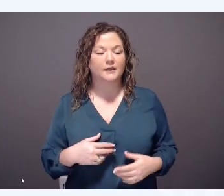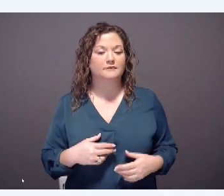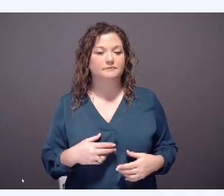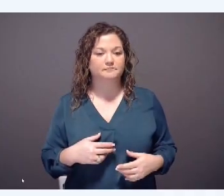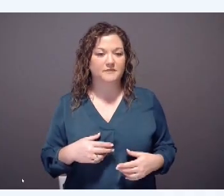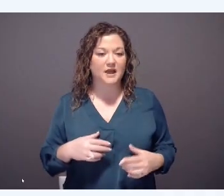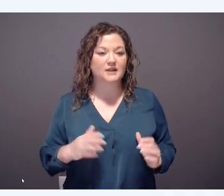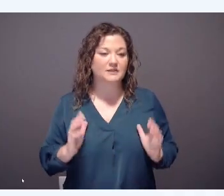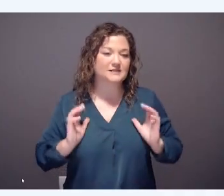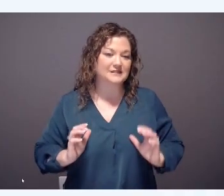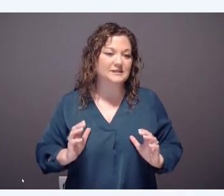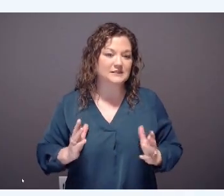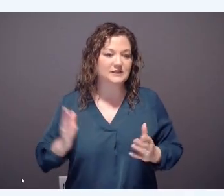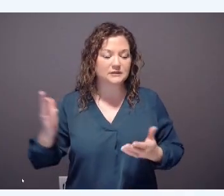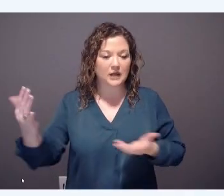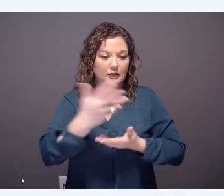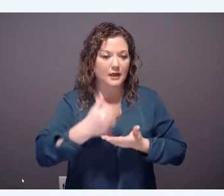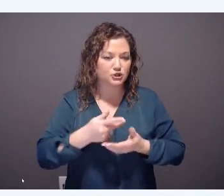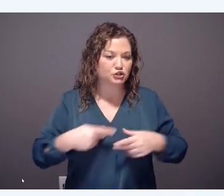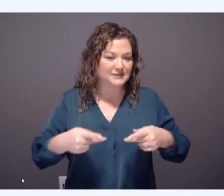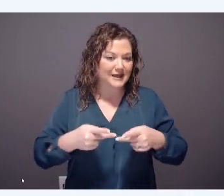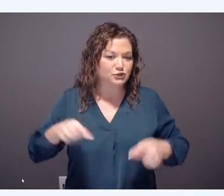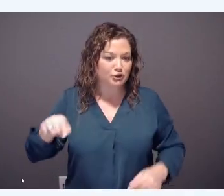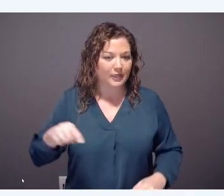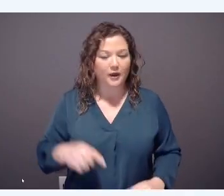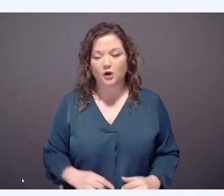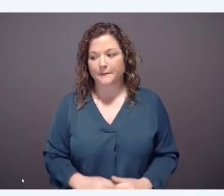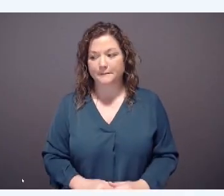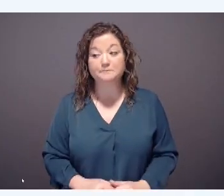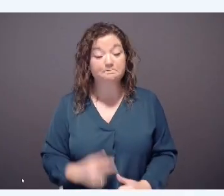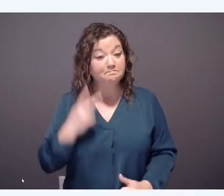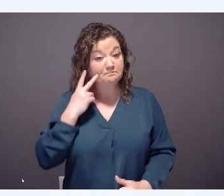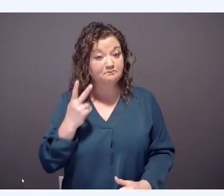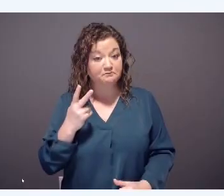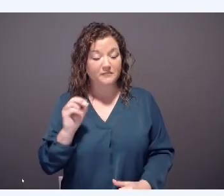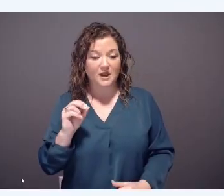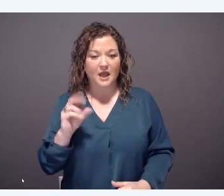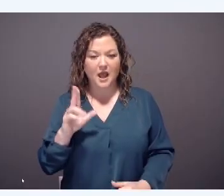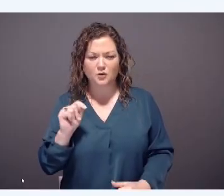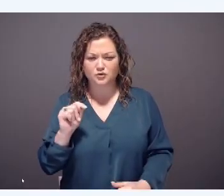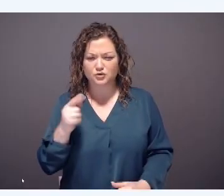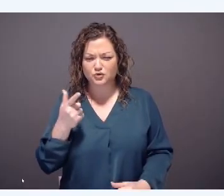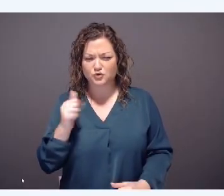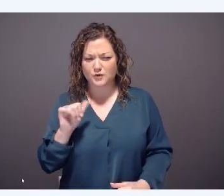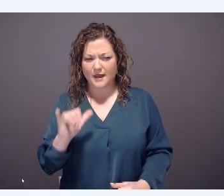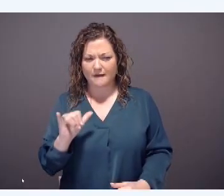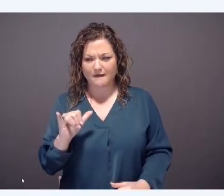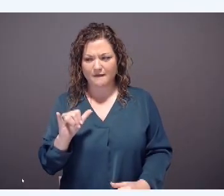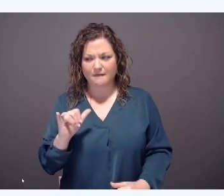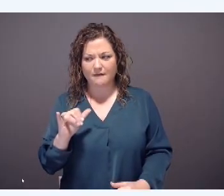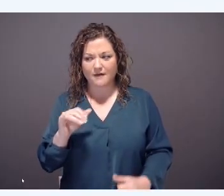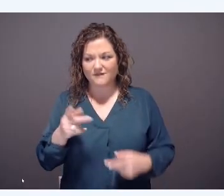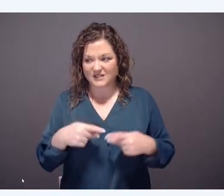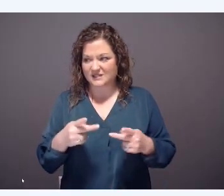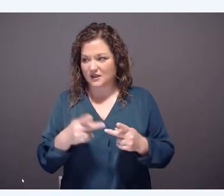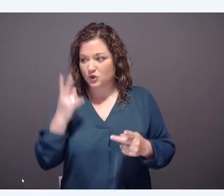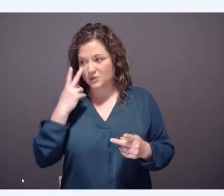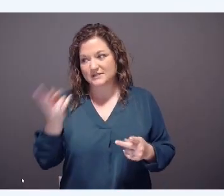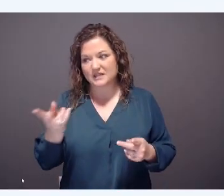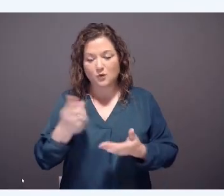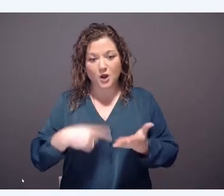station. So here you can see that's an outgrade facility, so you can really see what it's going to look like once we get this thing